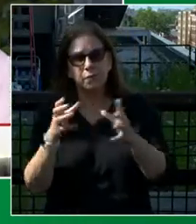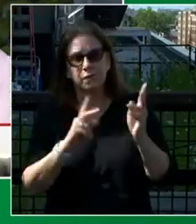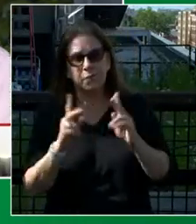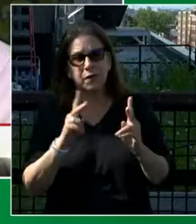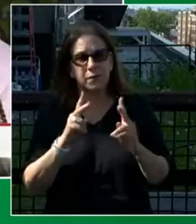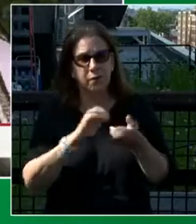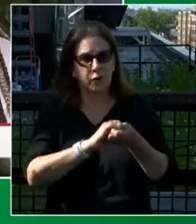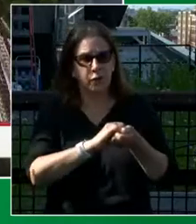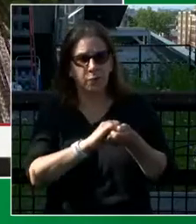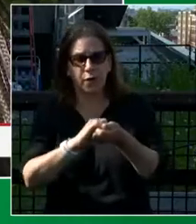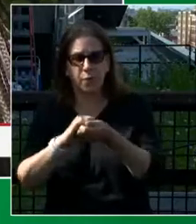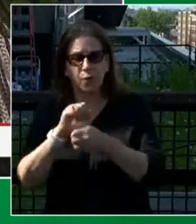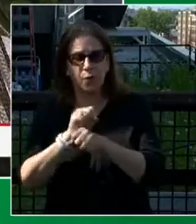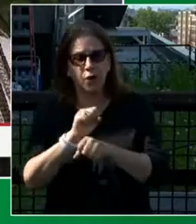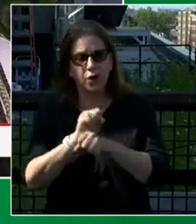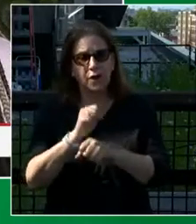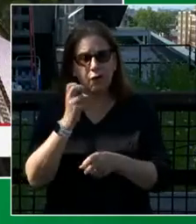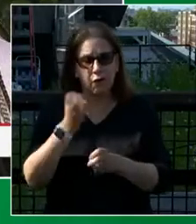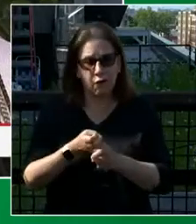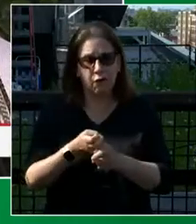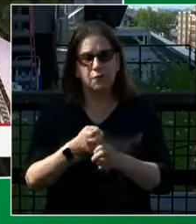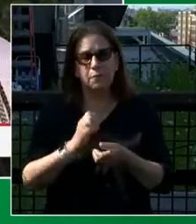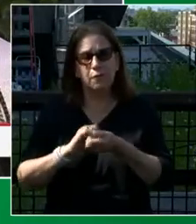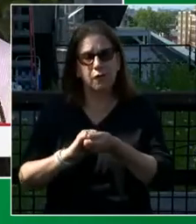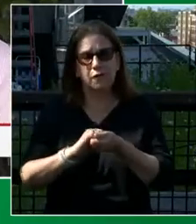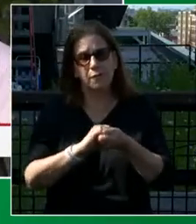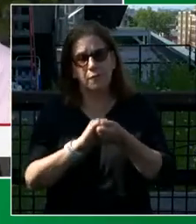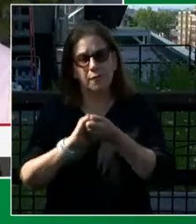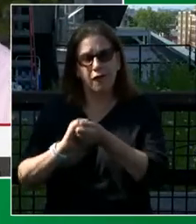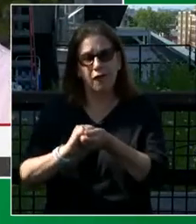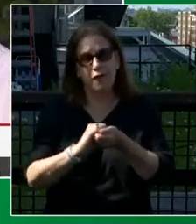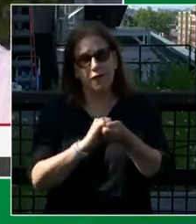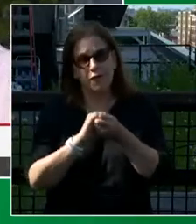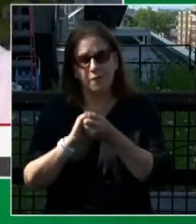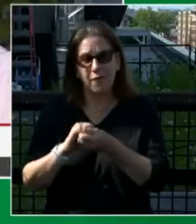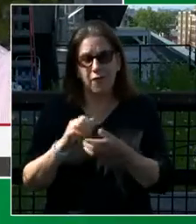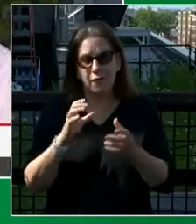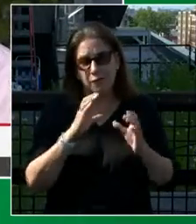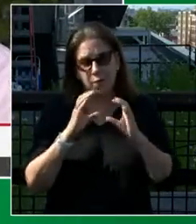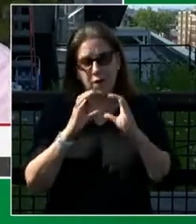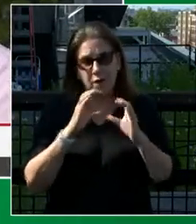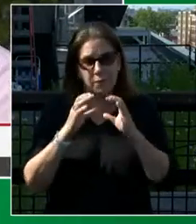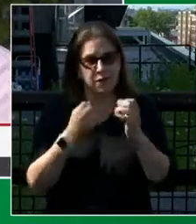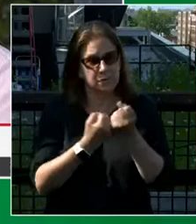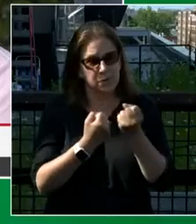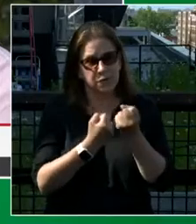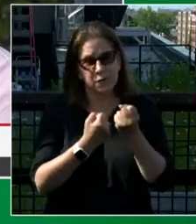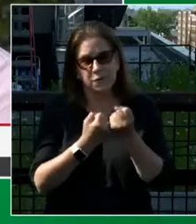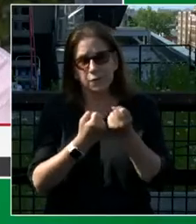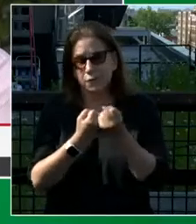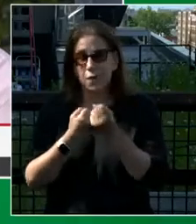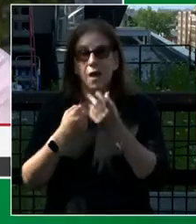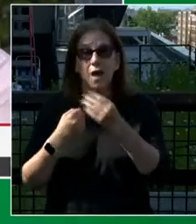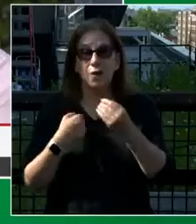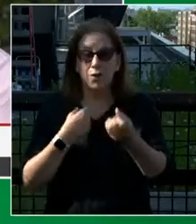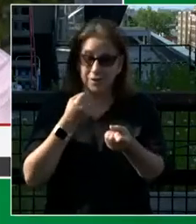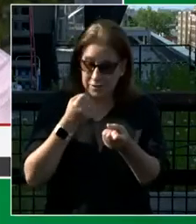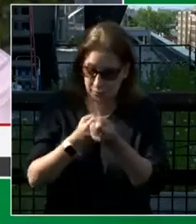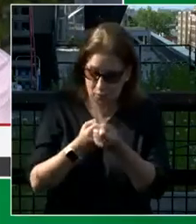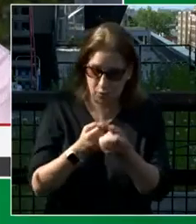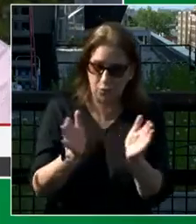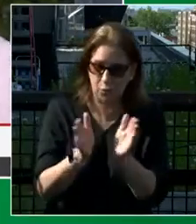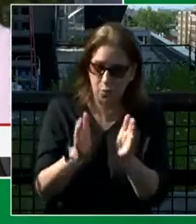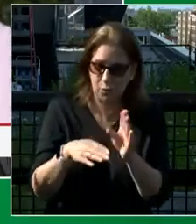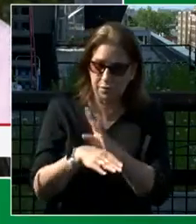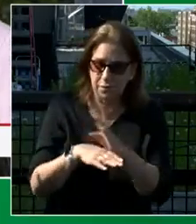are working with us to continue to support those businesses, it certainly makes it a whole lot better